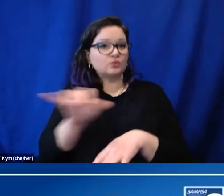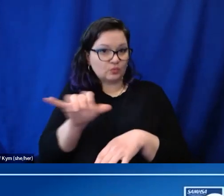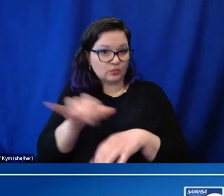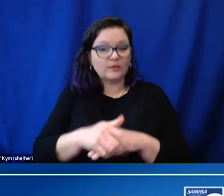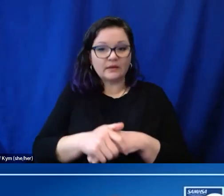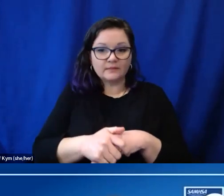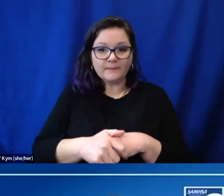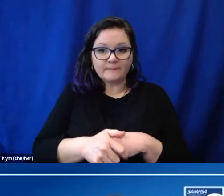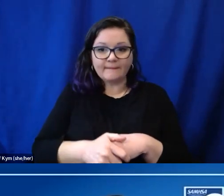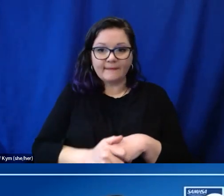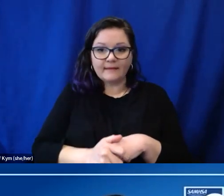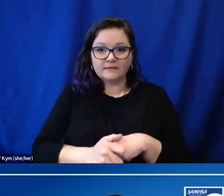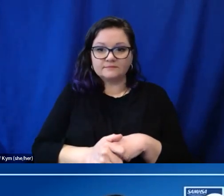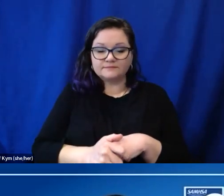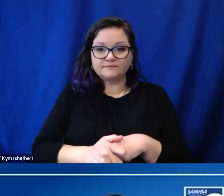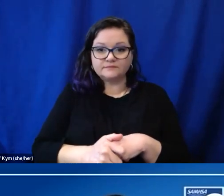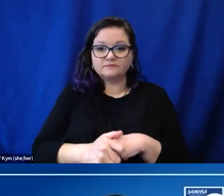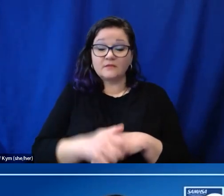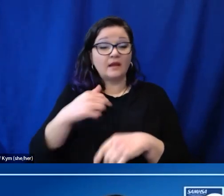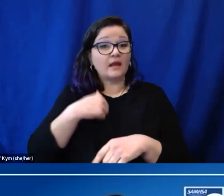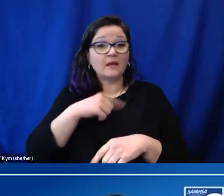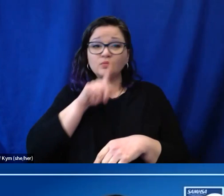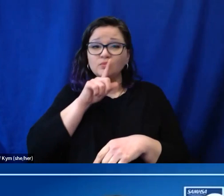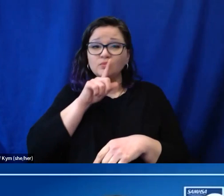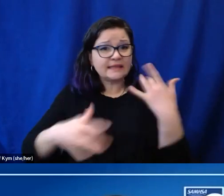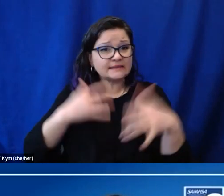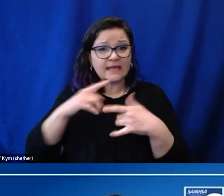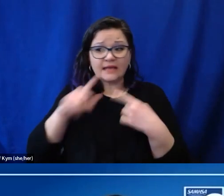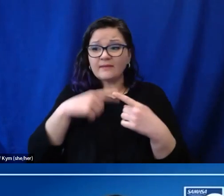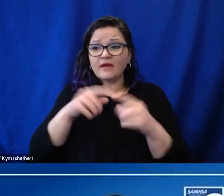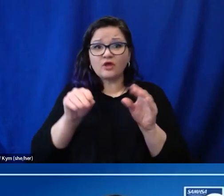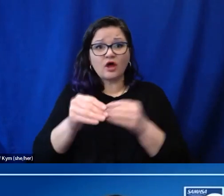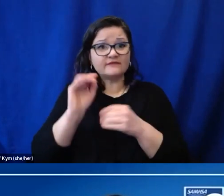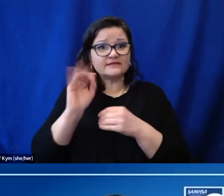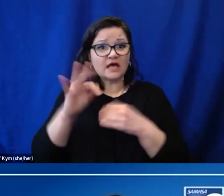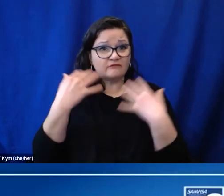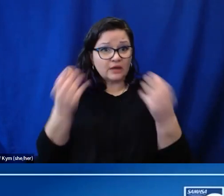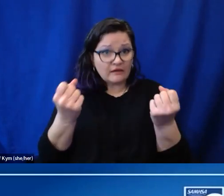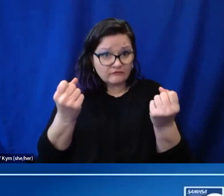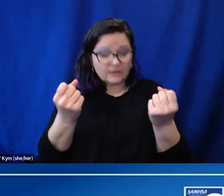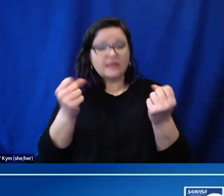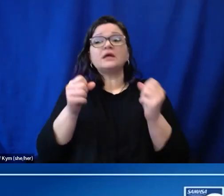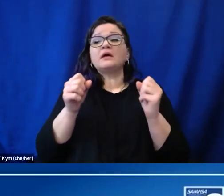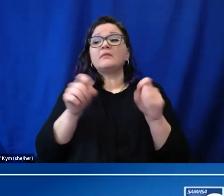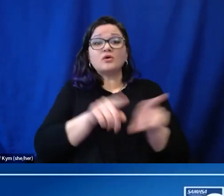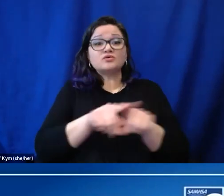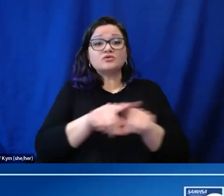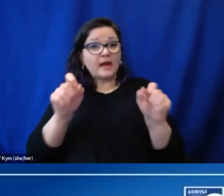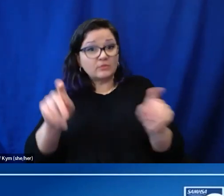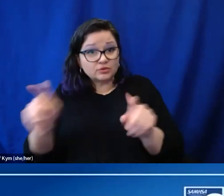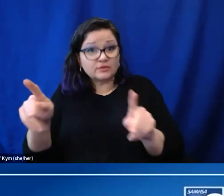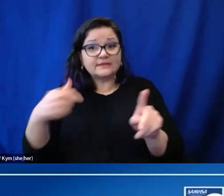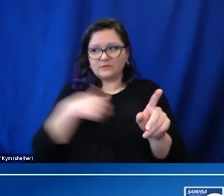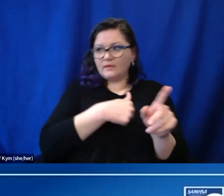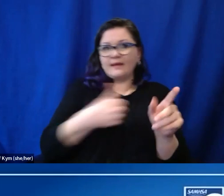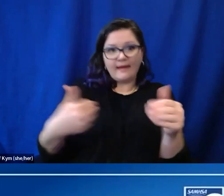I'm really excited about the Office of Recovery, the opportunities that we